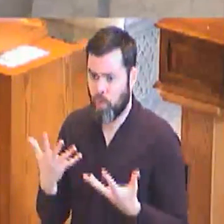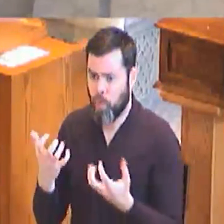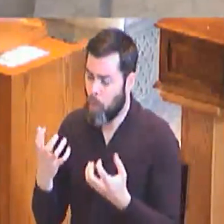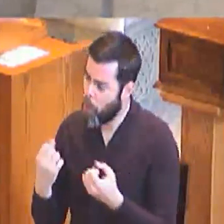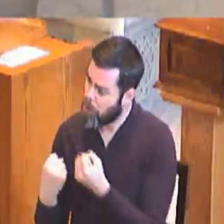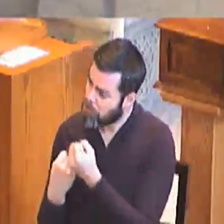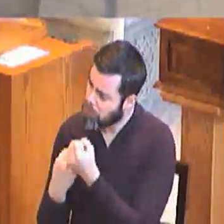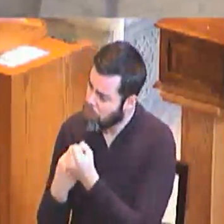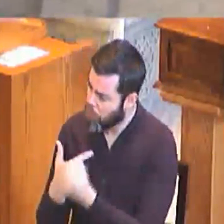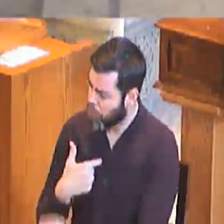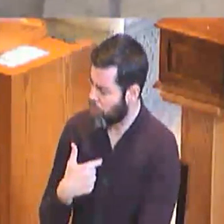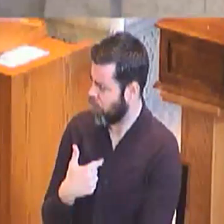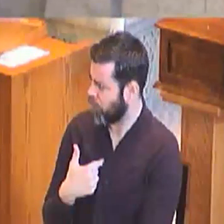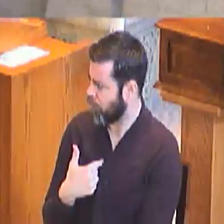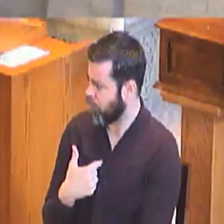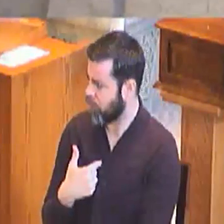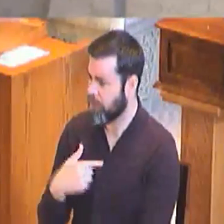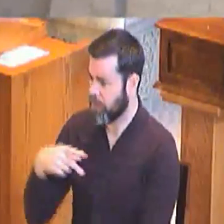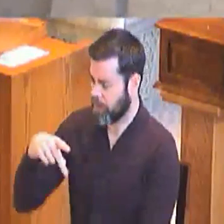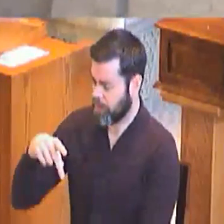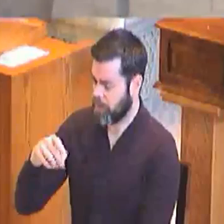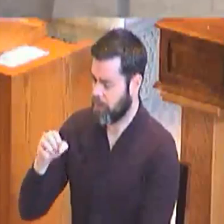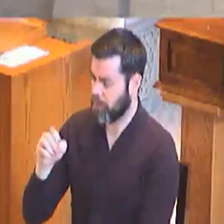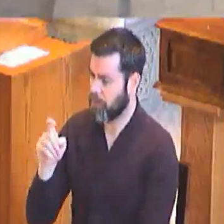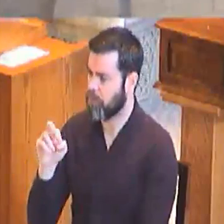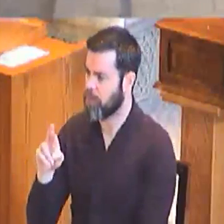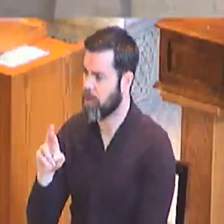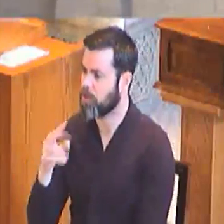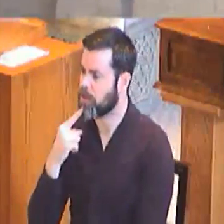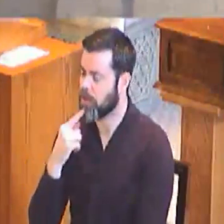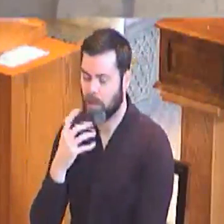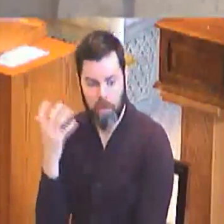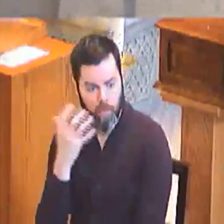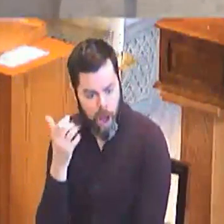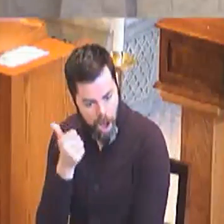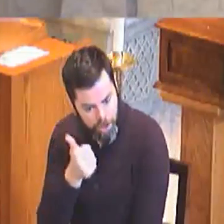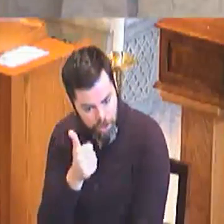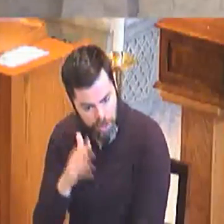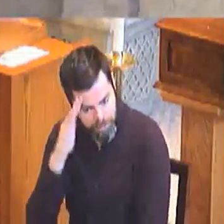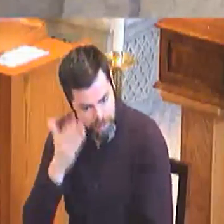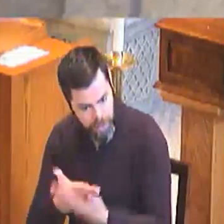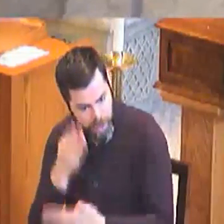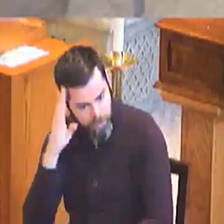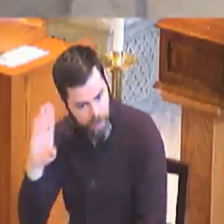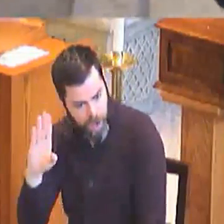validation. And so Peter says, "Wow, you're the Son of God.